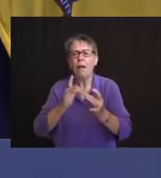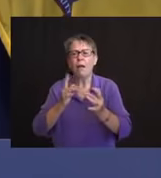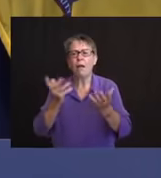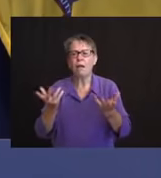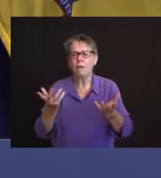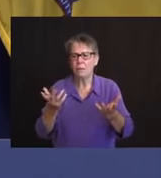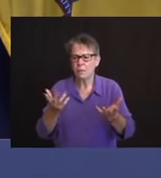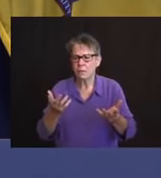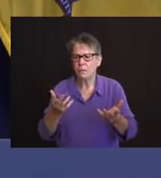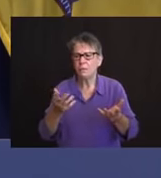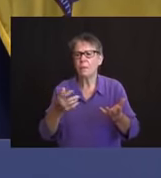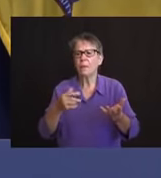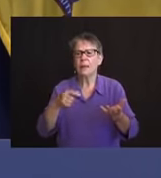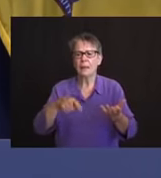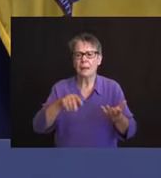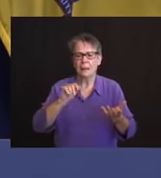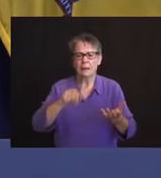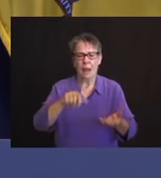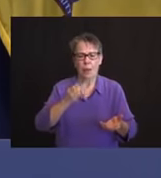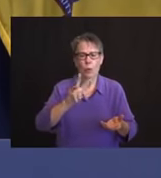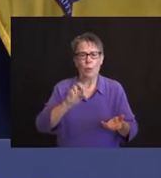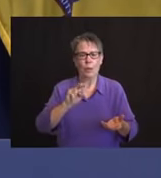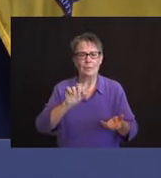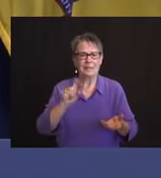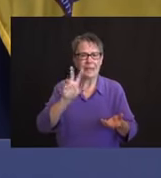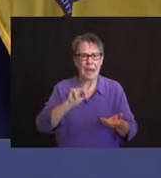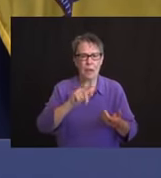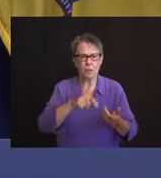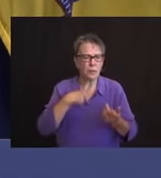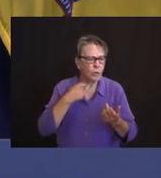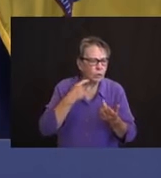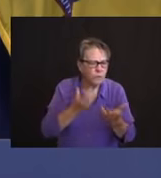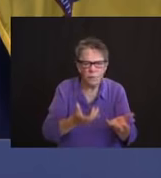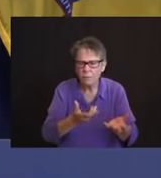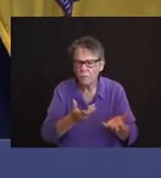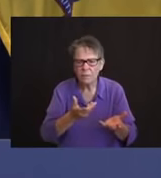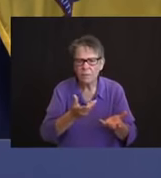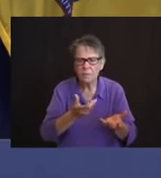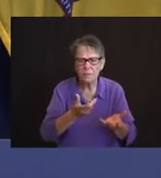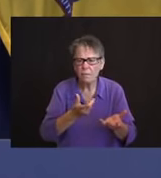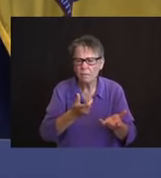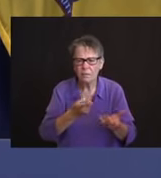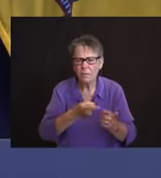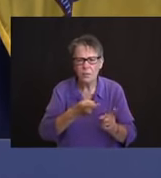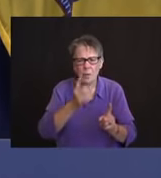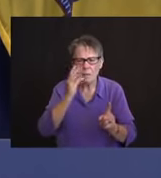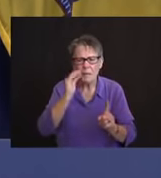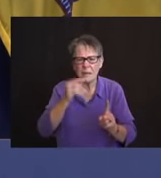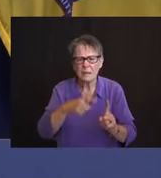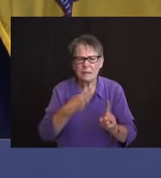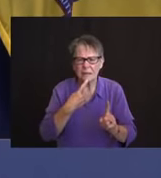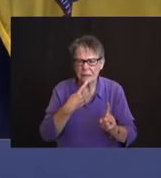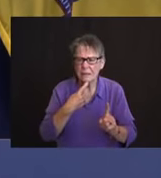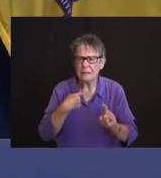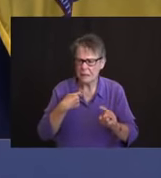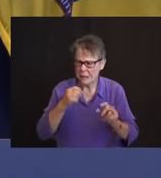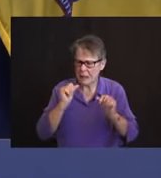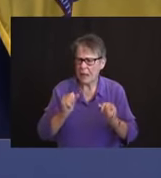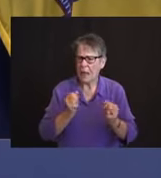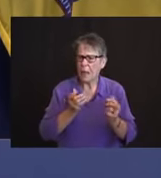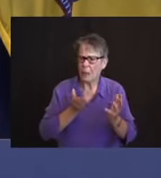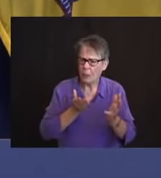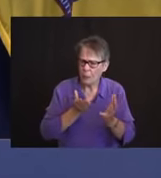All these people, by the way, giving me their information and begging me to provide it to you. Yep. But a man in Williamstown who said that he was able to get through to a